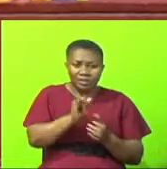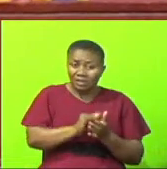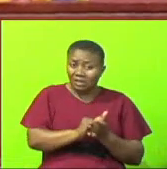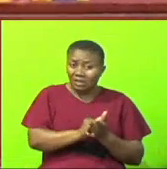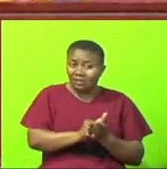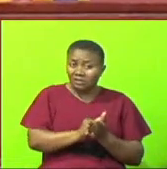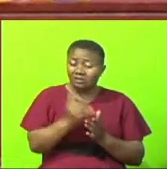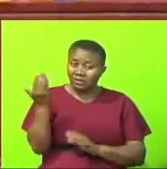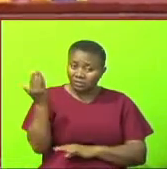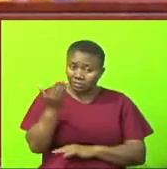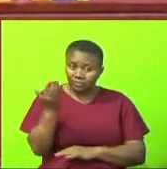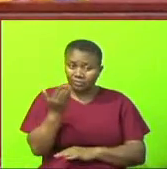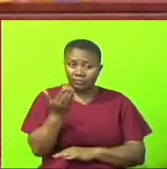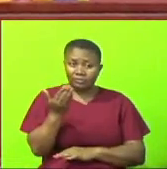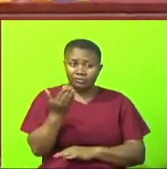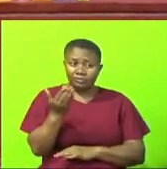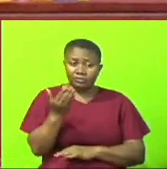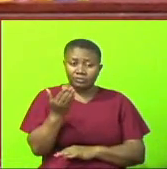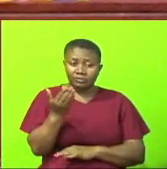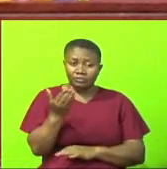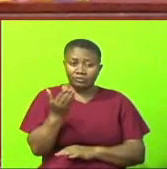exactly what we are engaged in.